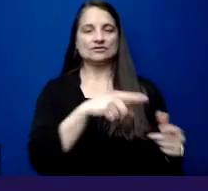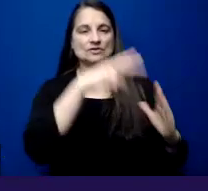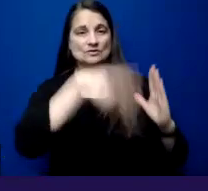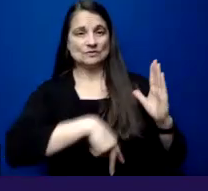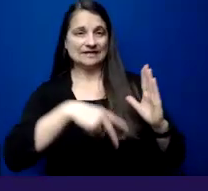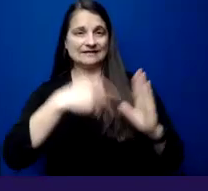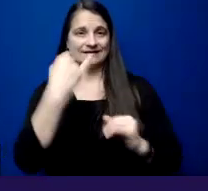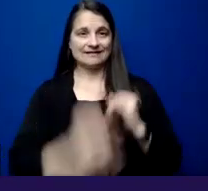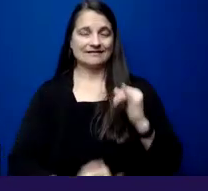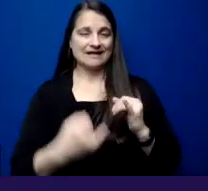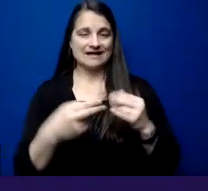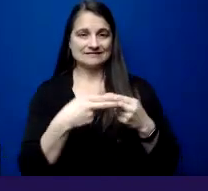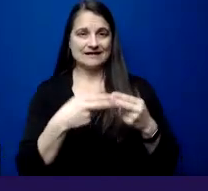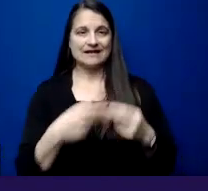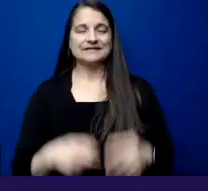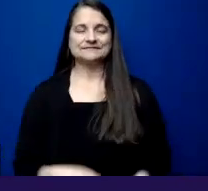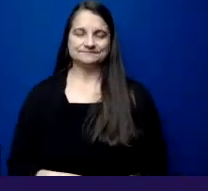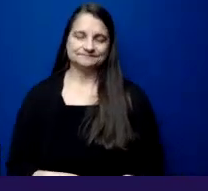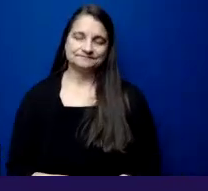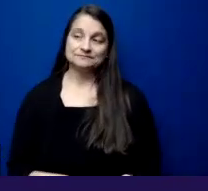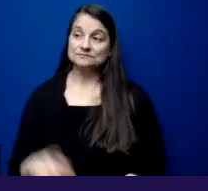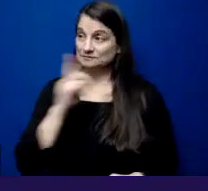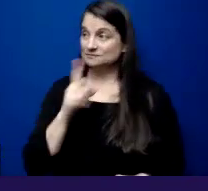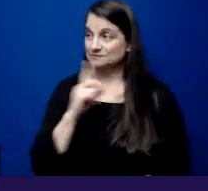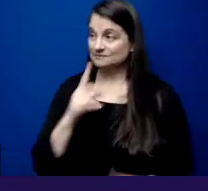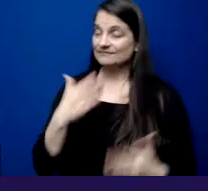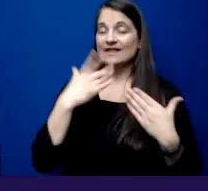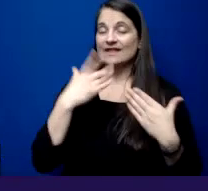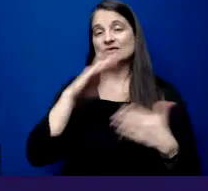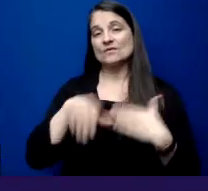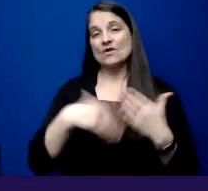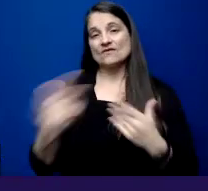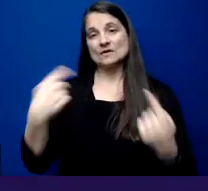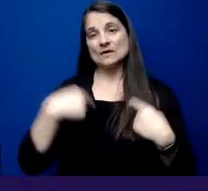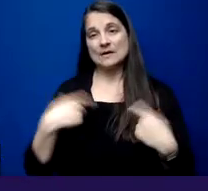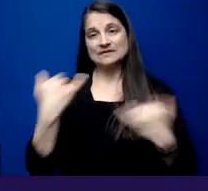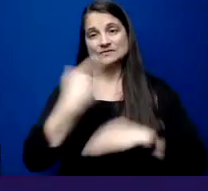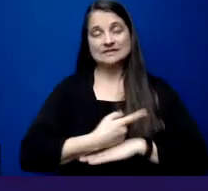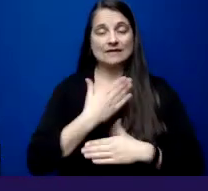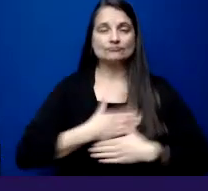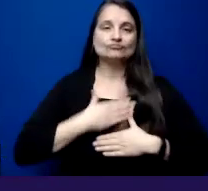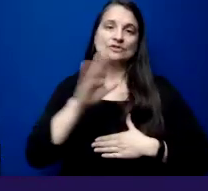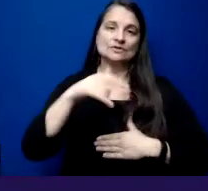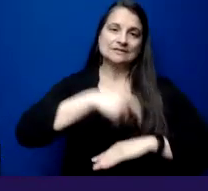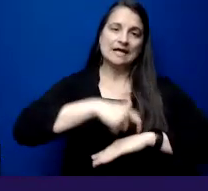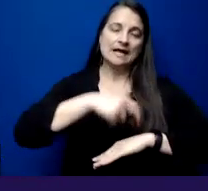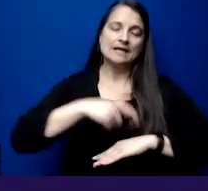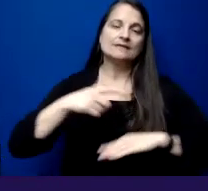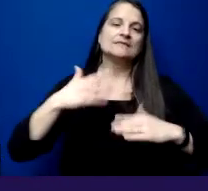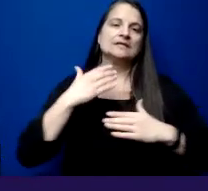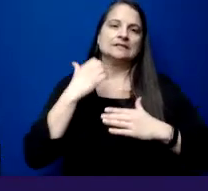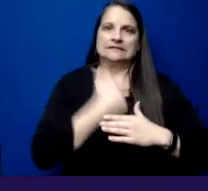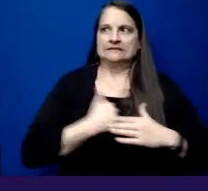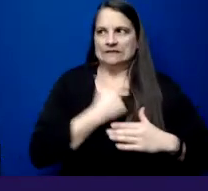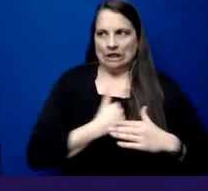slide. Sure. So, thank you all for coming here today. We appreciate your time and apologize